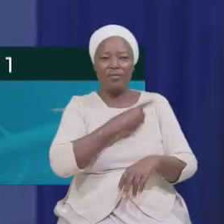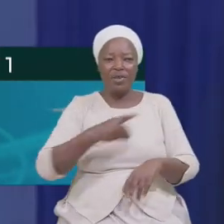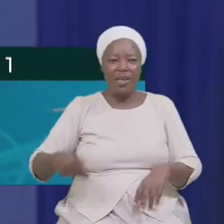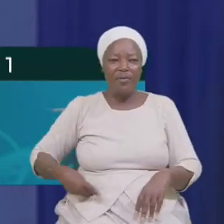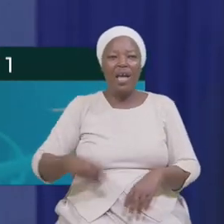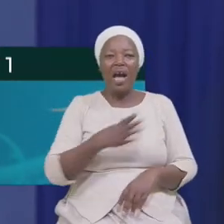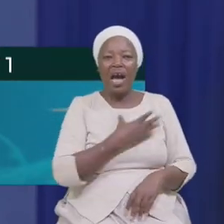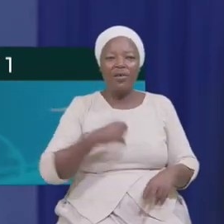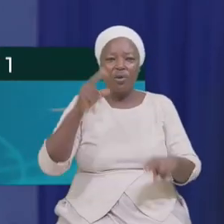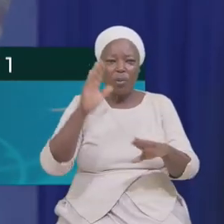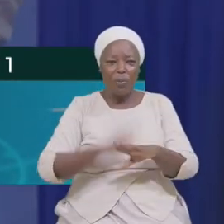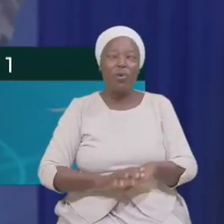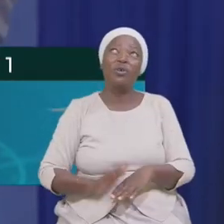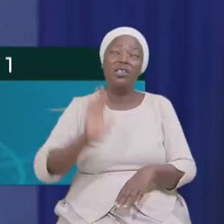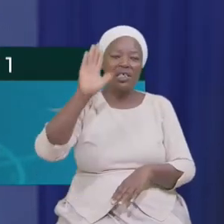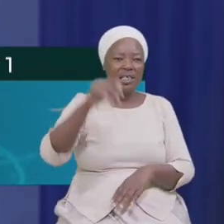upon his kingdom,